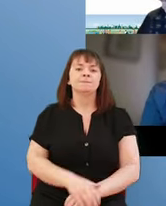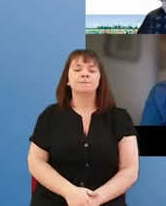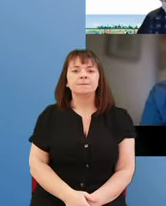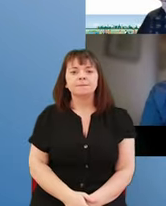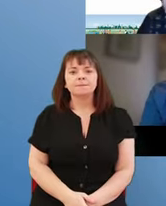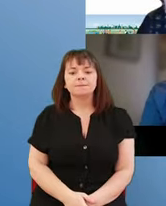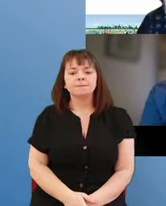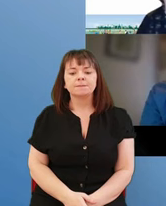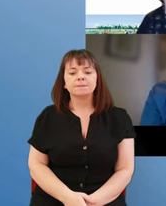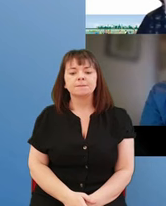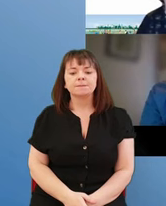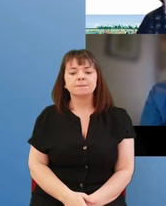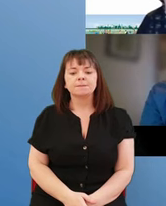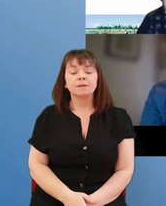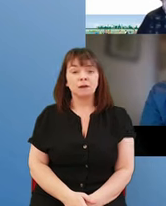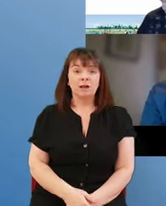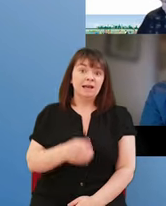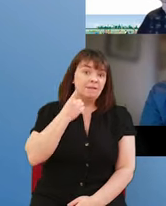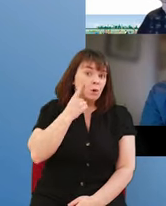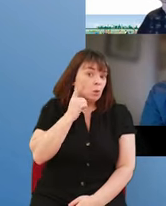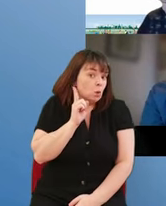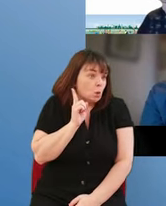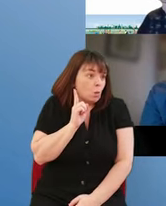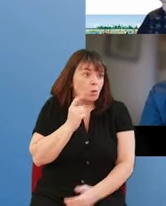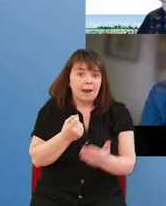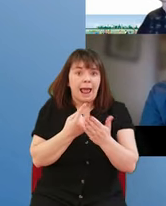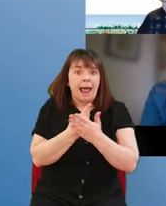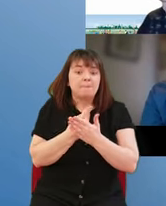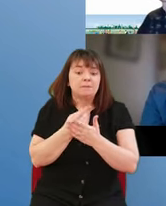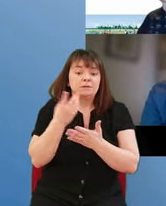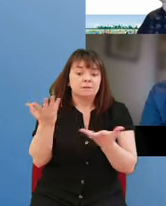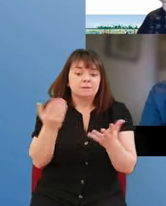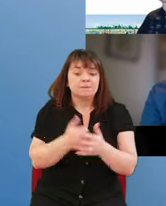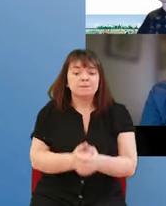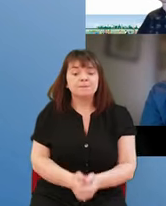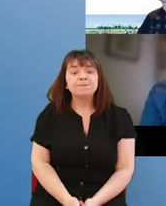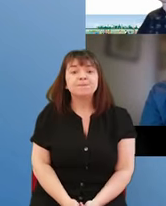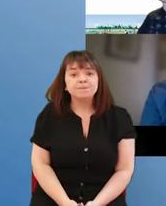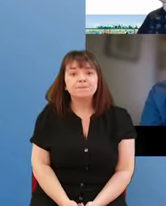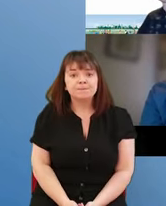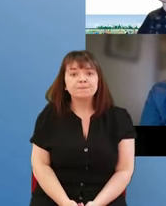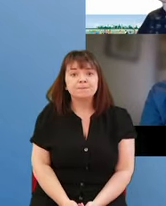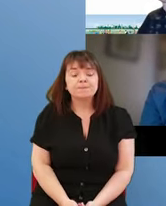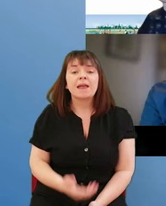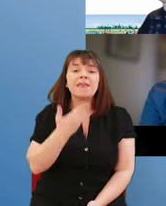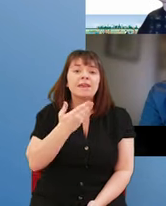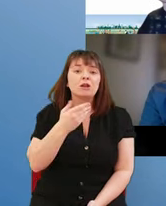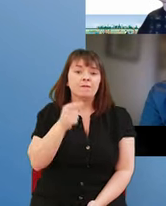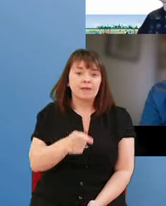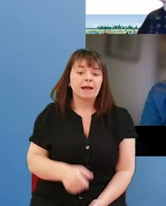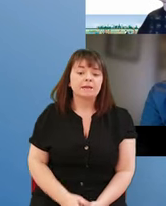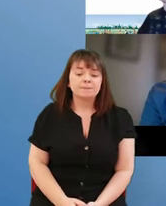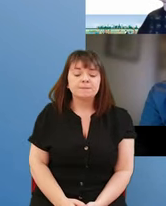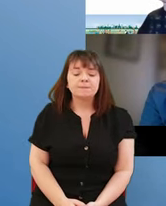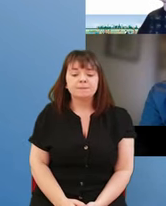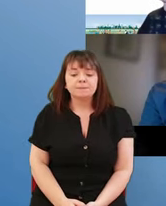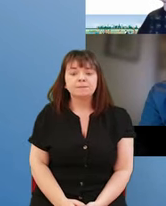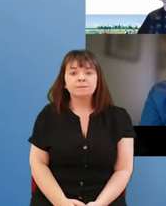the agenda for this part one, unless there are any questions that's been submitted by the public whilst we've